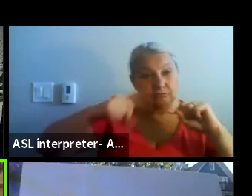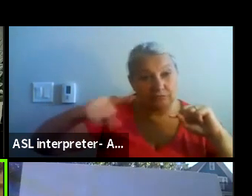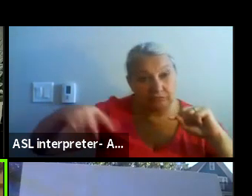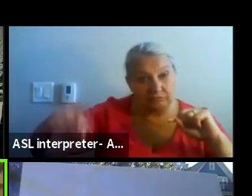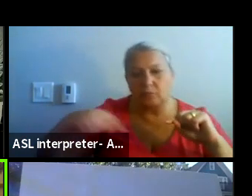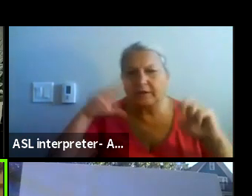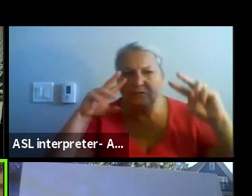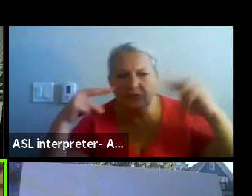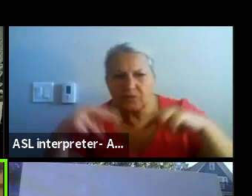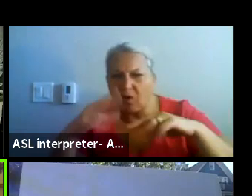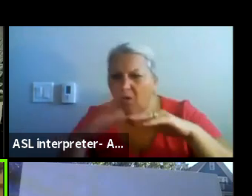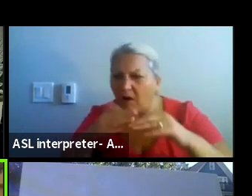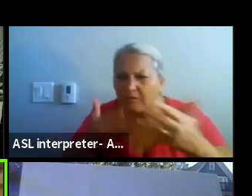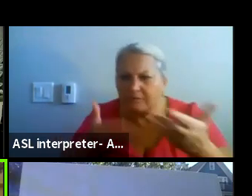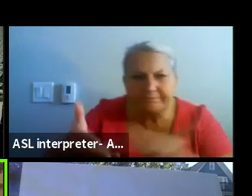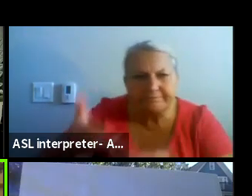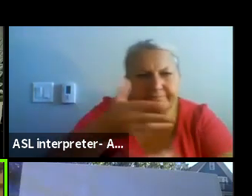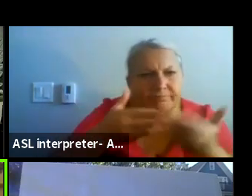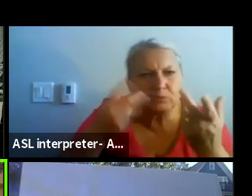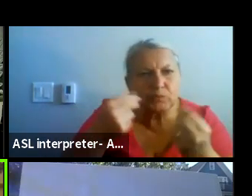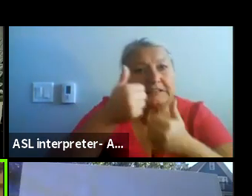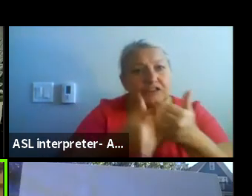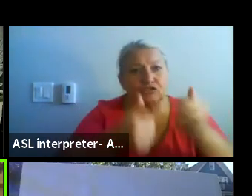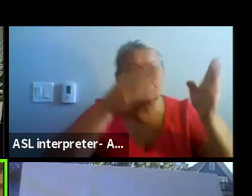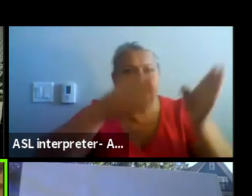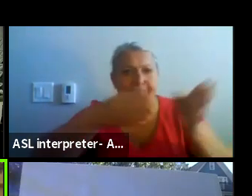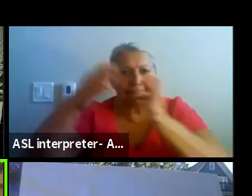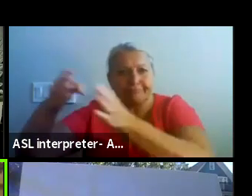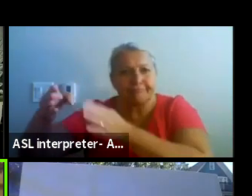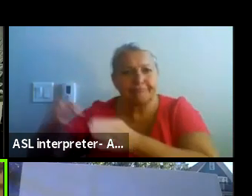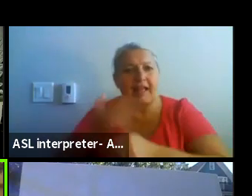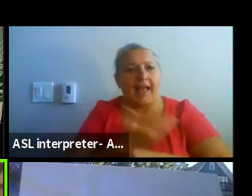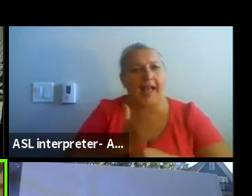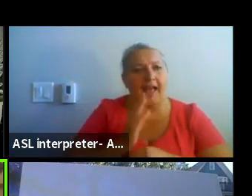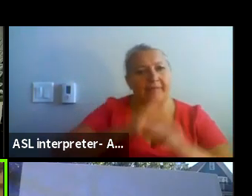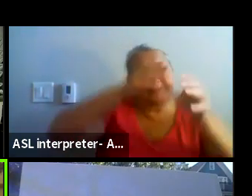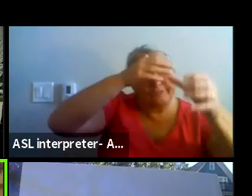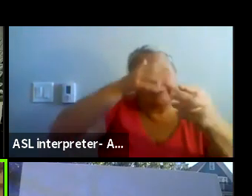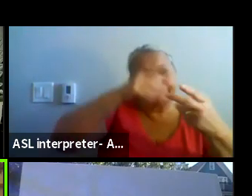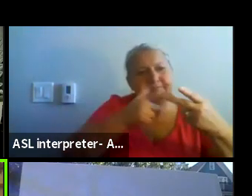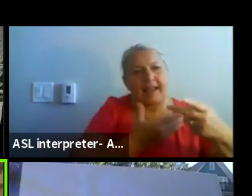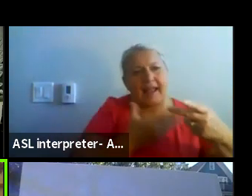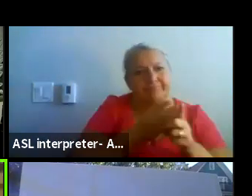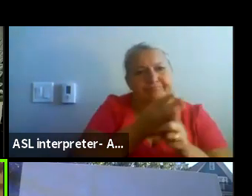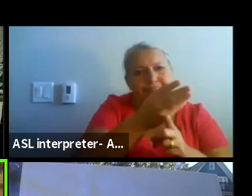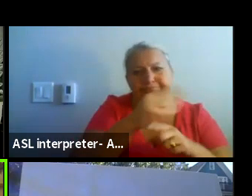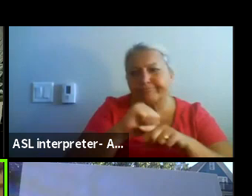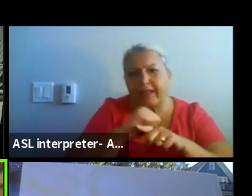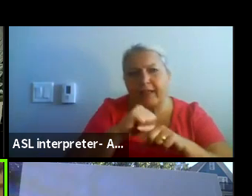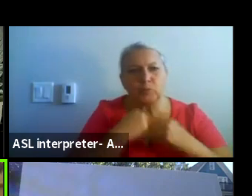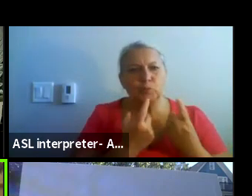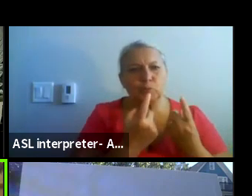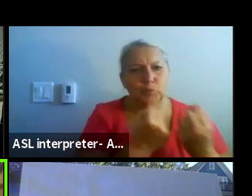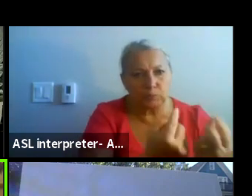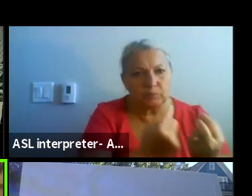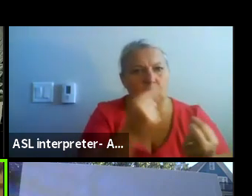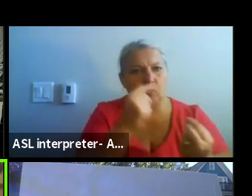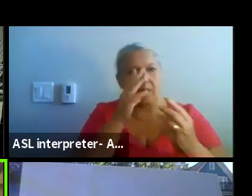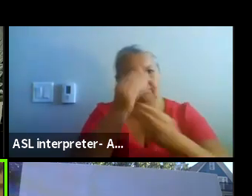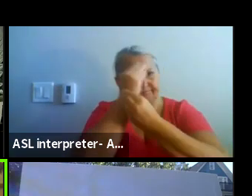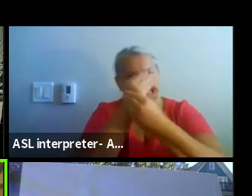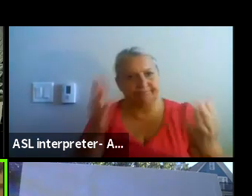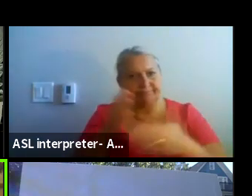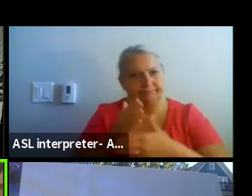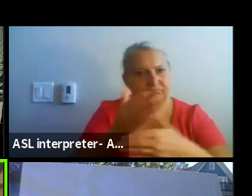theme. We will speak from our respective embodied knowledges and practices with an orientation towards expanding